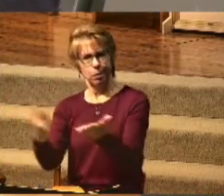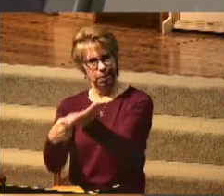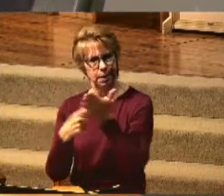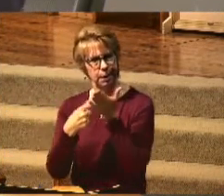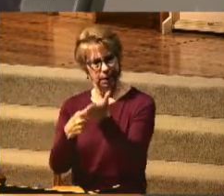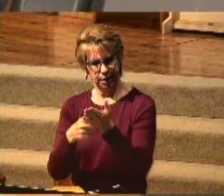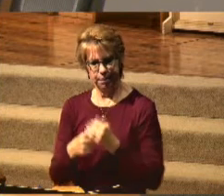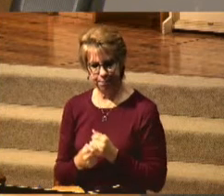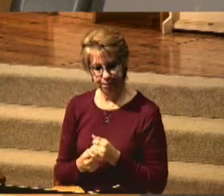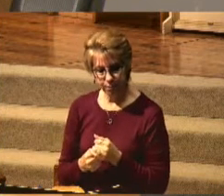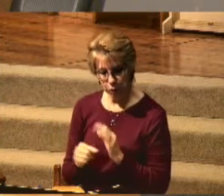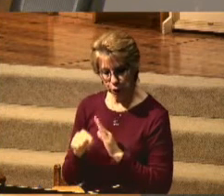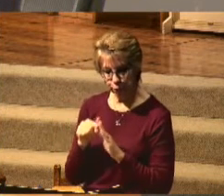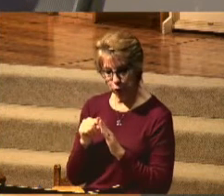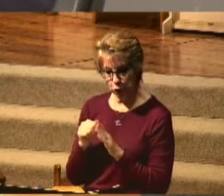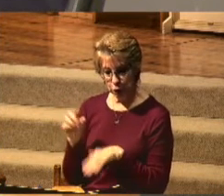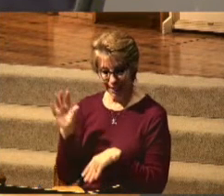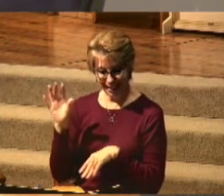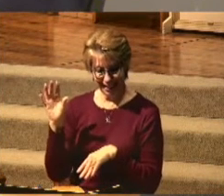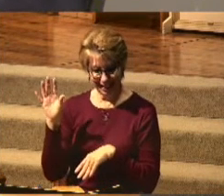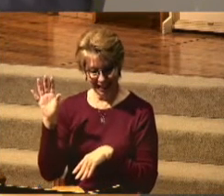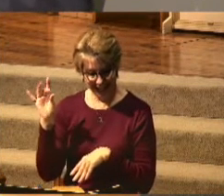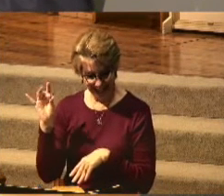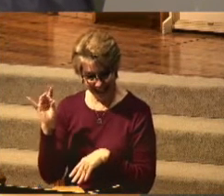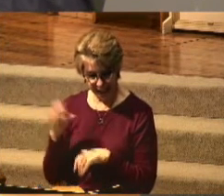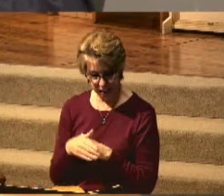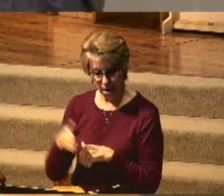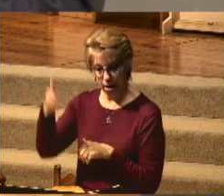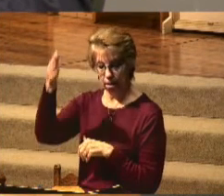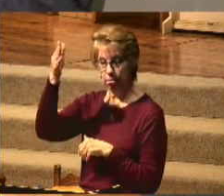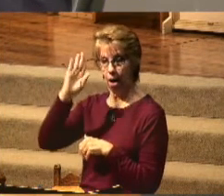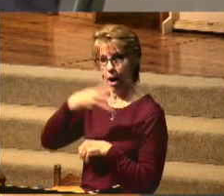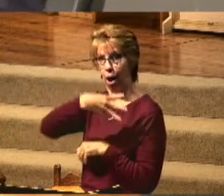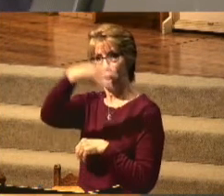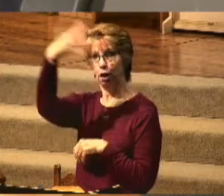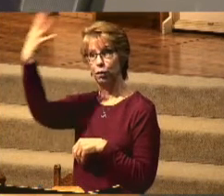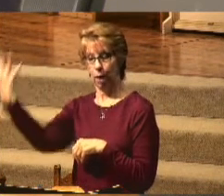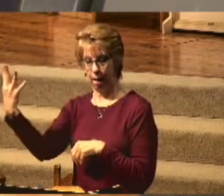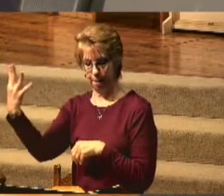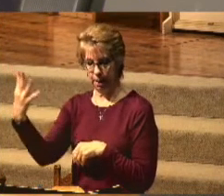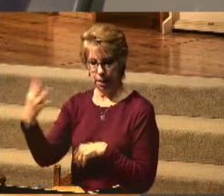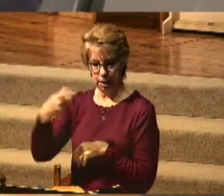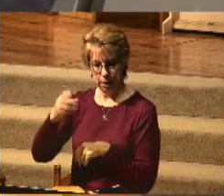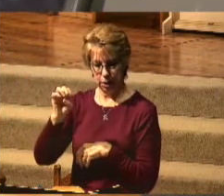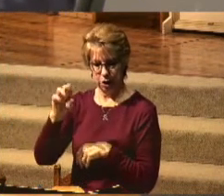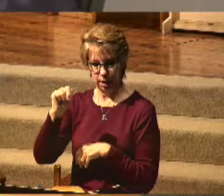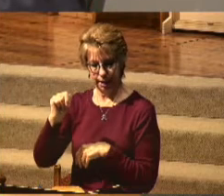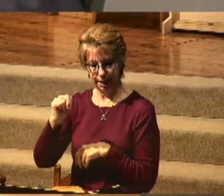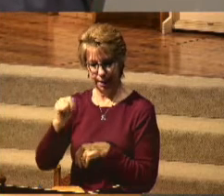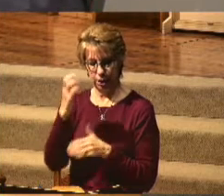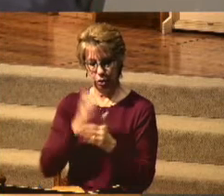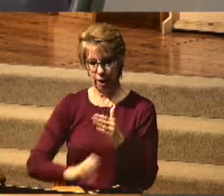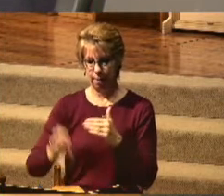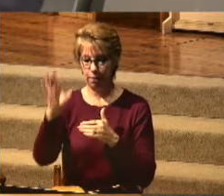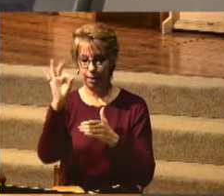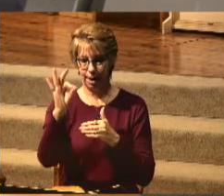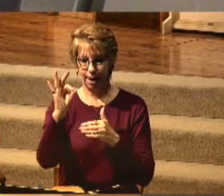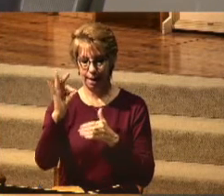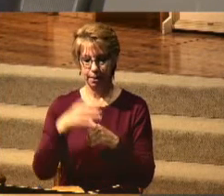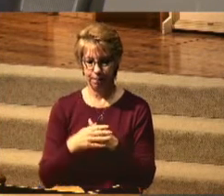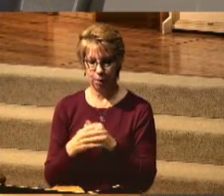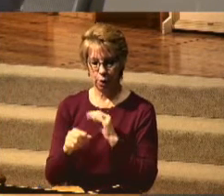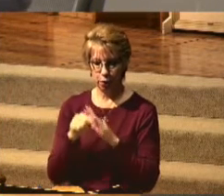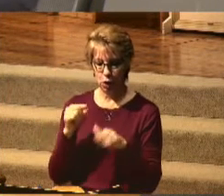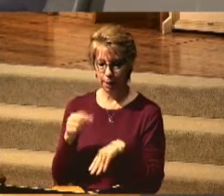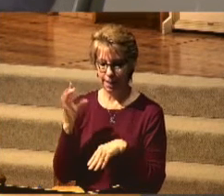let's look at verse 8. And God's rainbow in Genesis chapter 9. And God